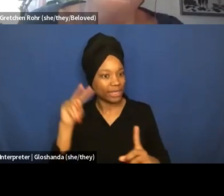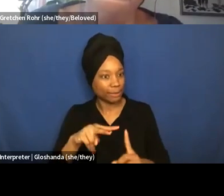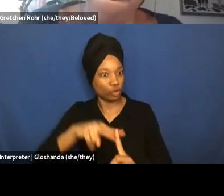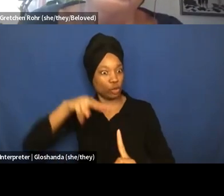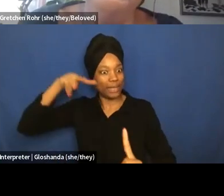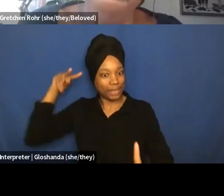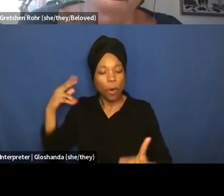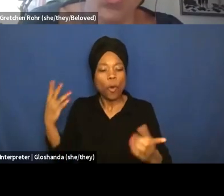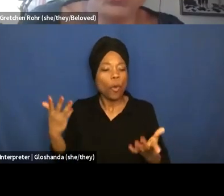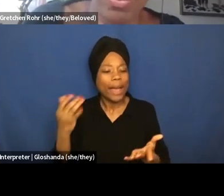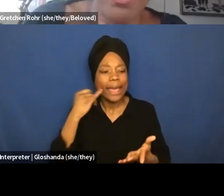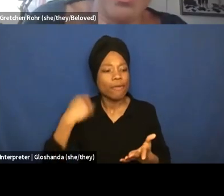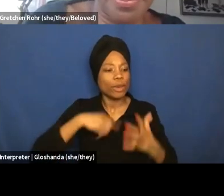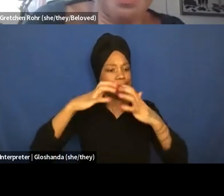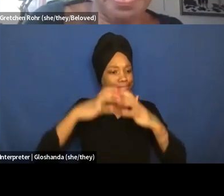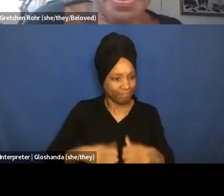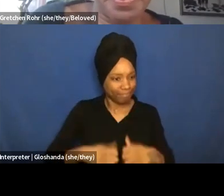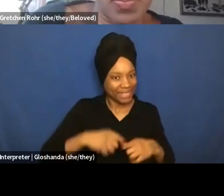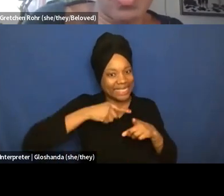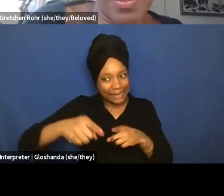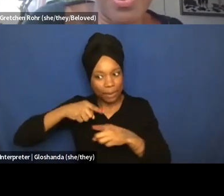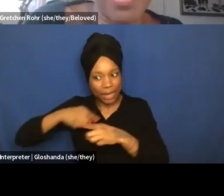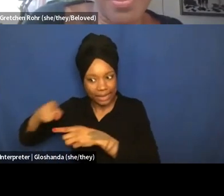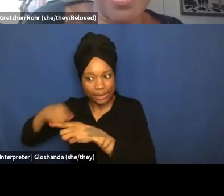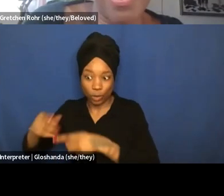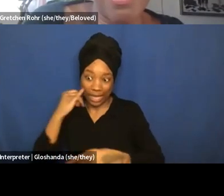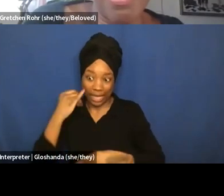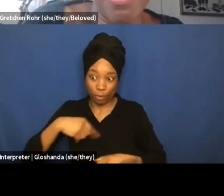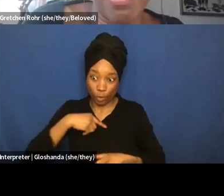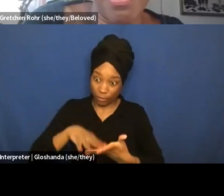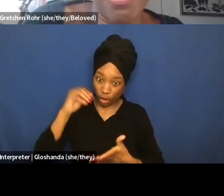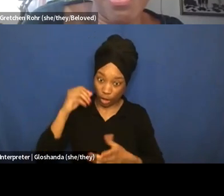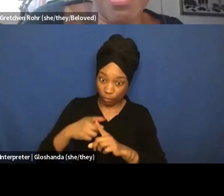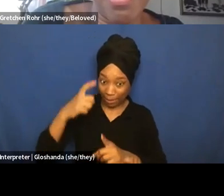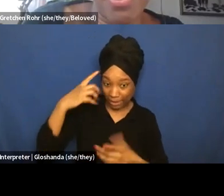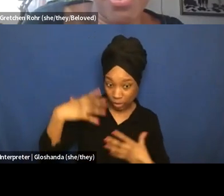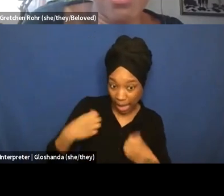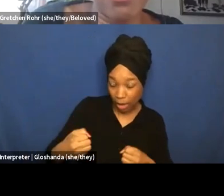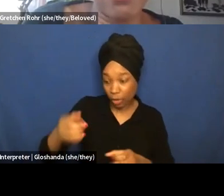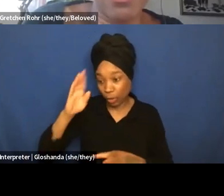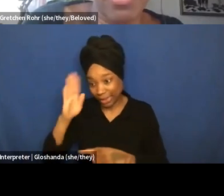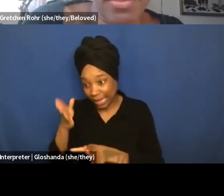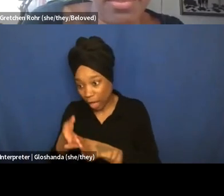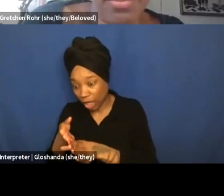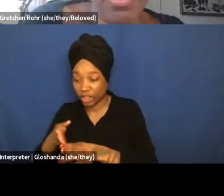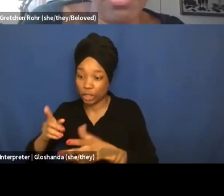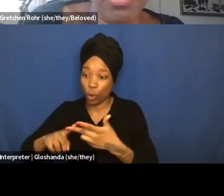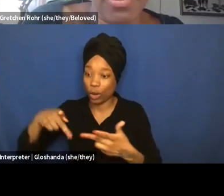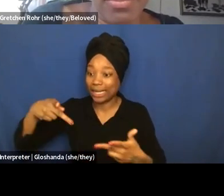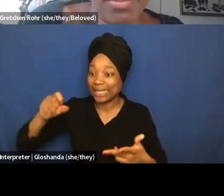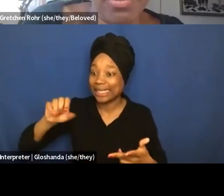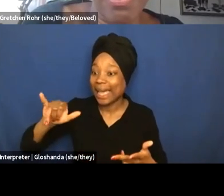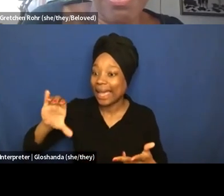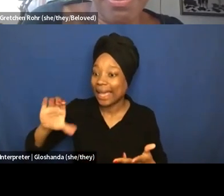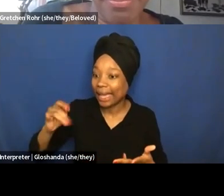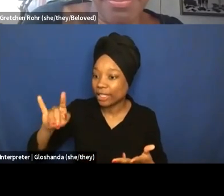anti-disciplinarity? So if we've learned something in the field of mental health, right, or in the field of psychology or in the field of psychiatry, having the